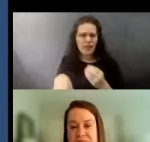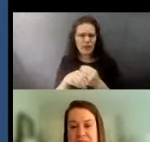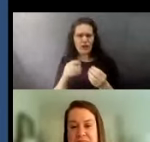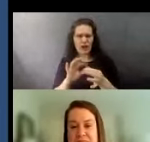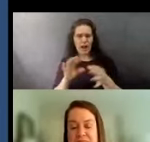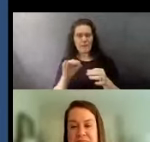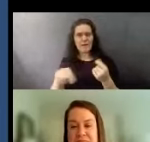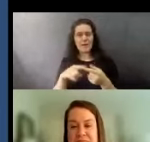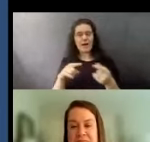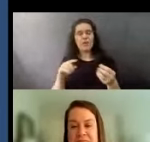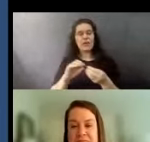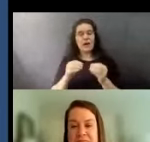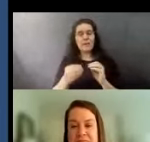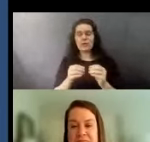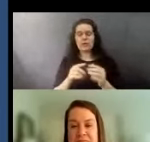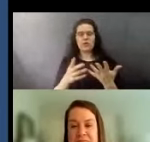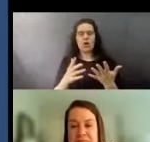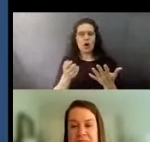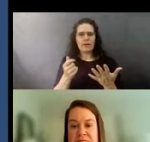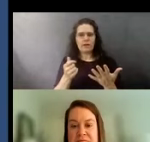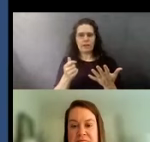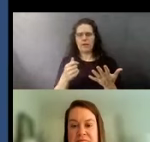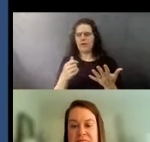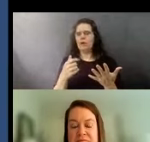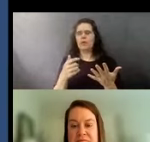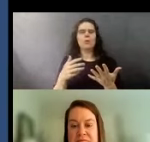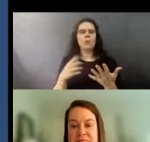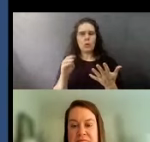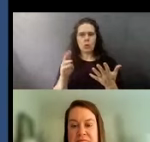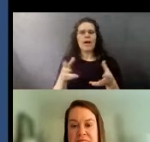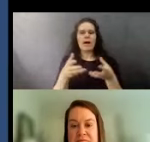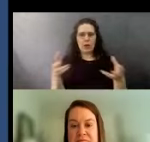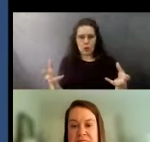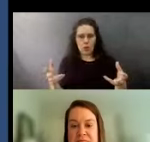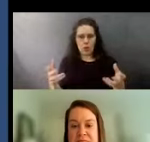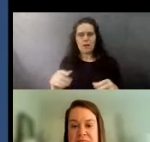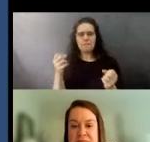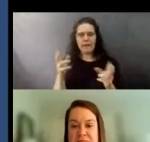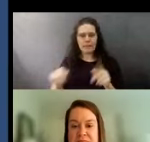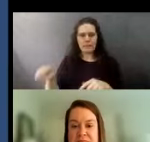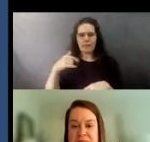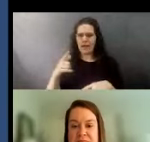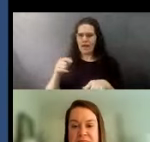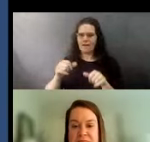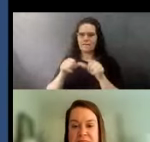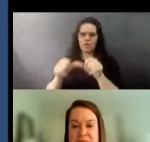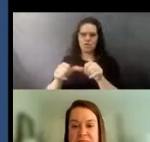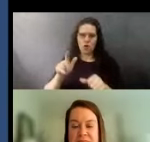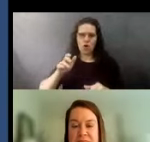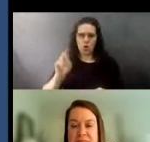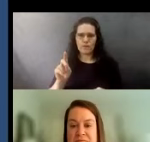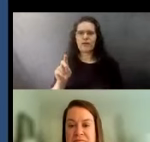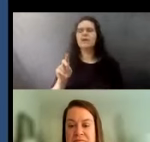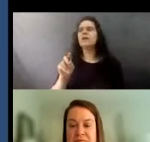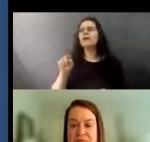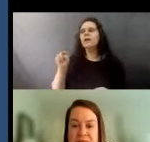many millions of people that have long COVID. But what we're seeing clinically is really a subgroup of those that technically qualify